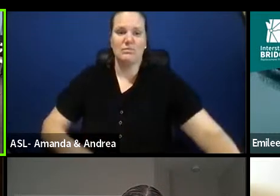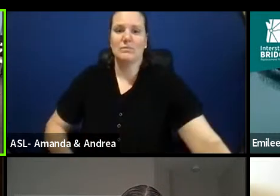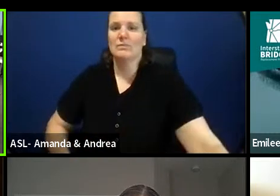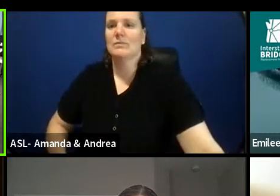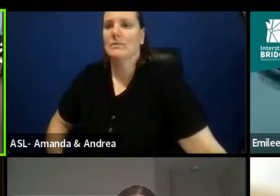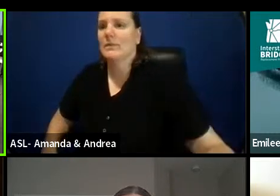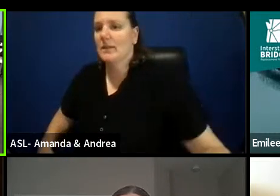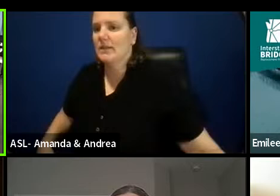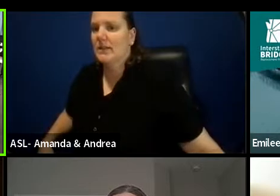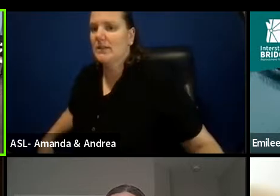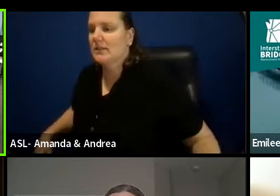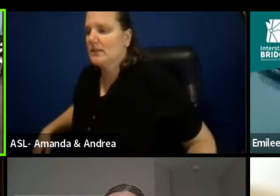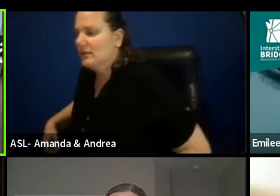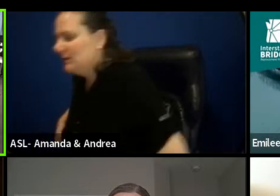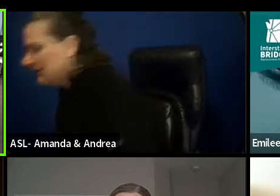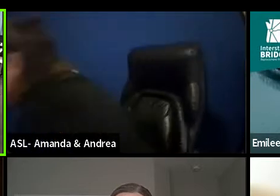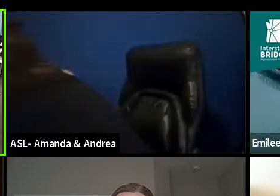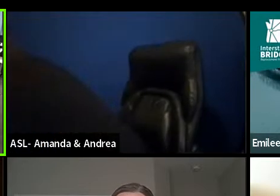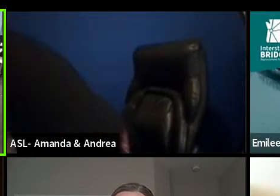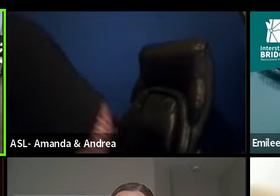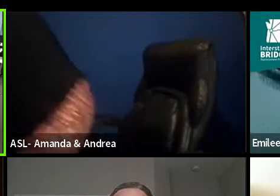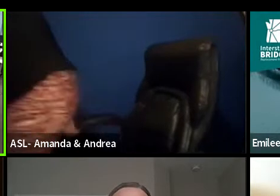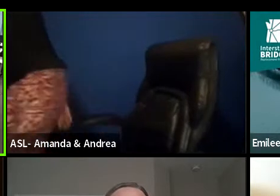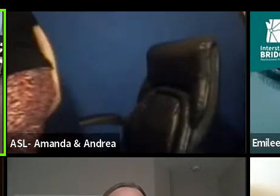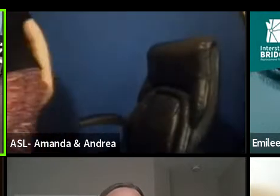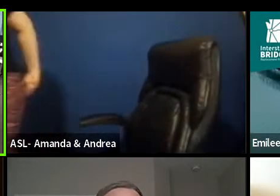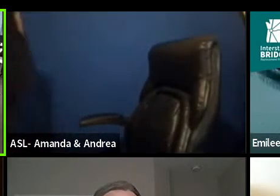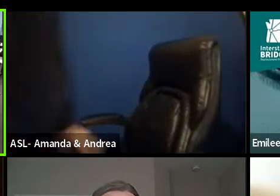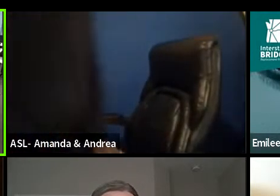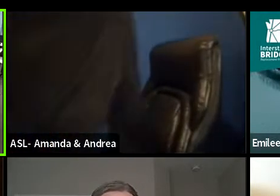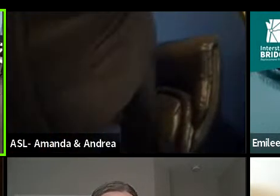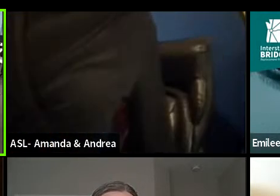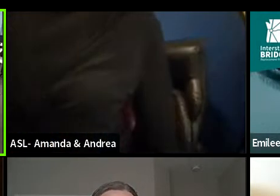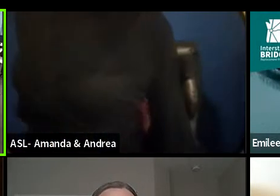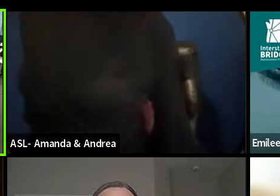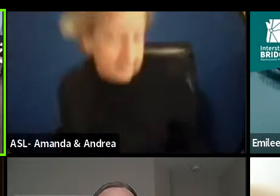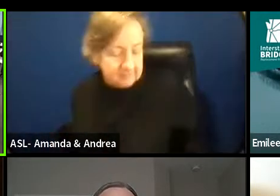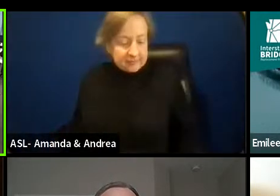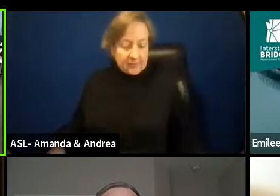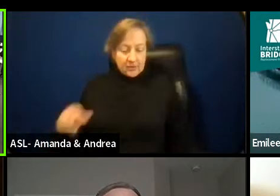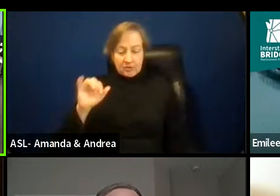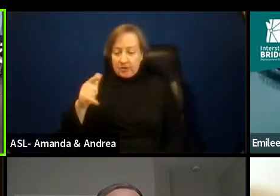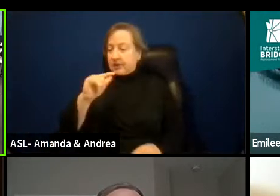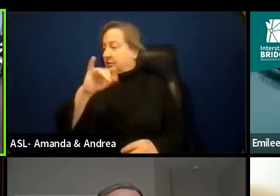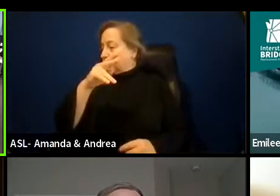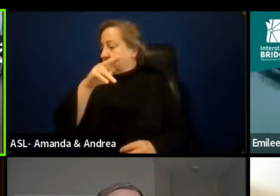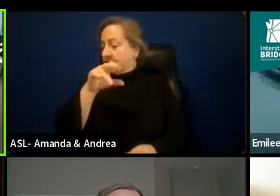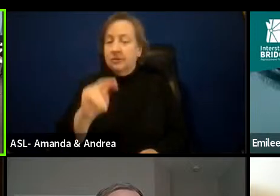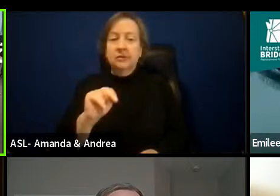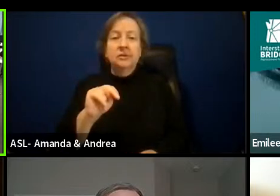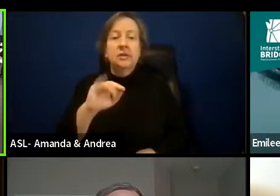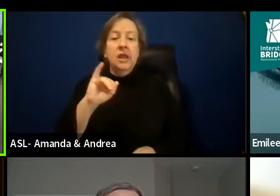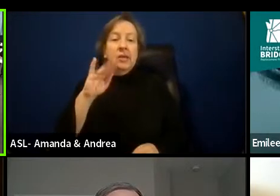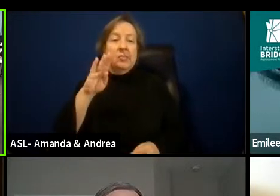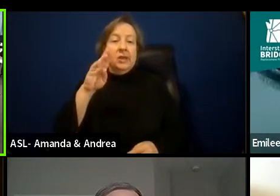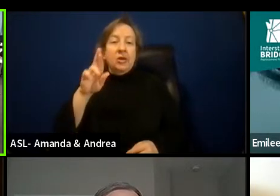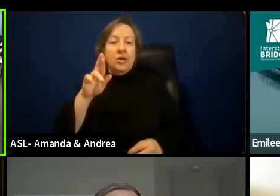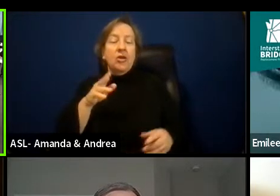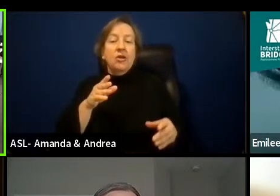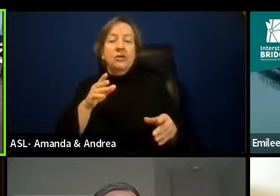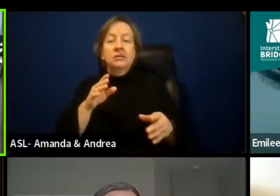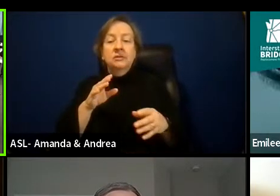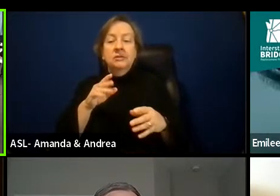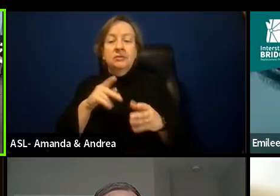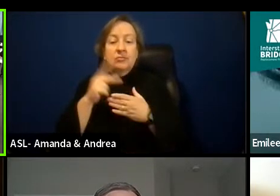Shoes. Good morning. Once again, I'm Greg Johnson, IBR Program Administrator, he, him.